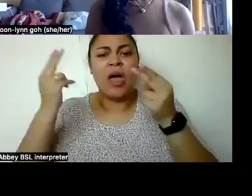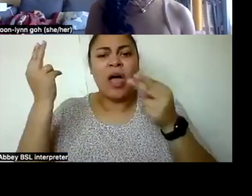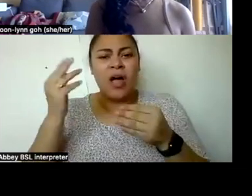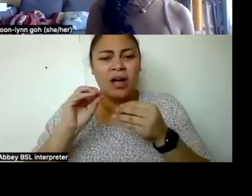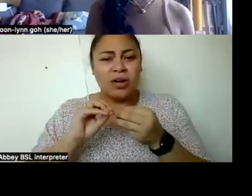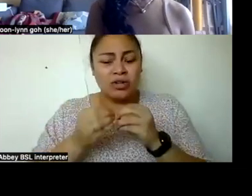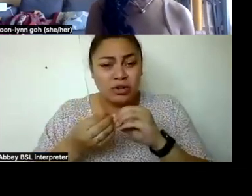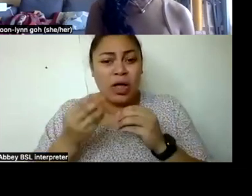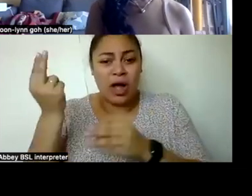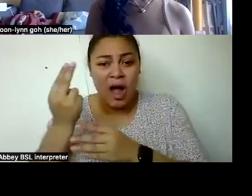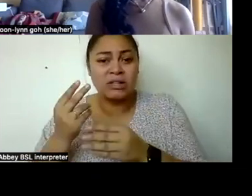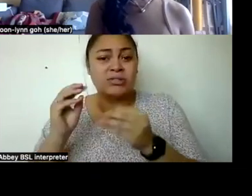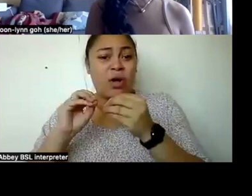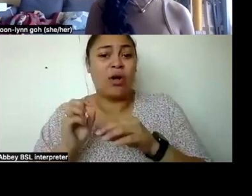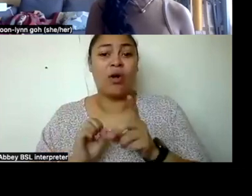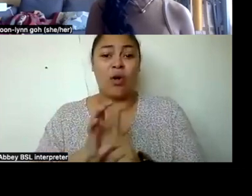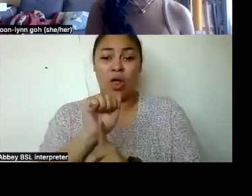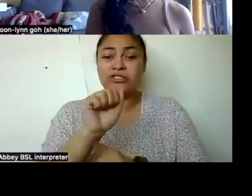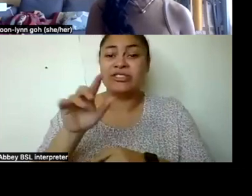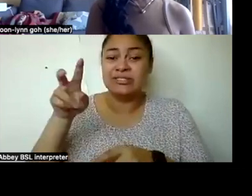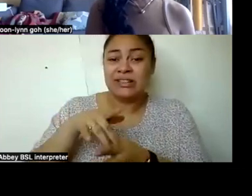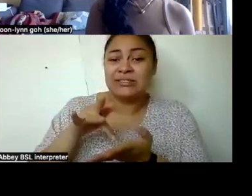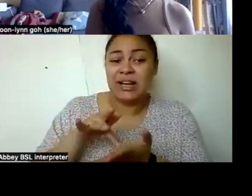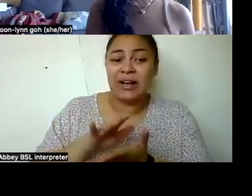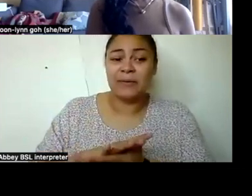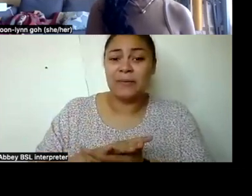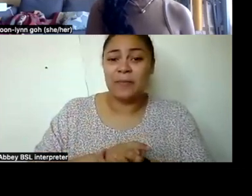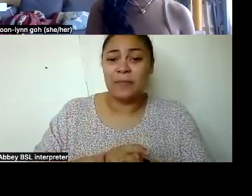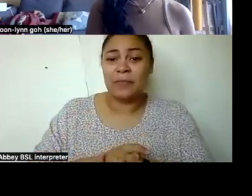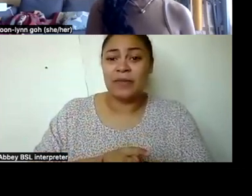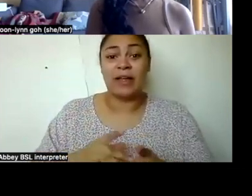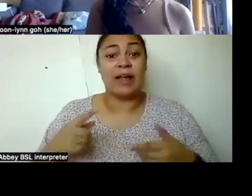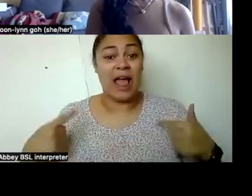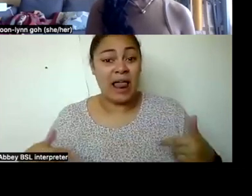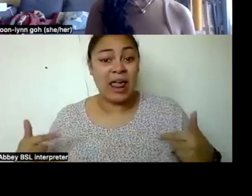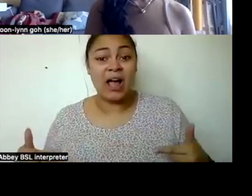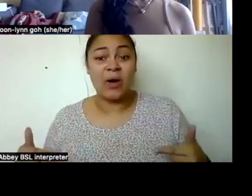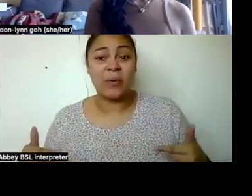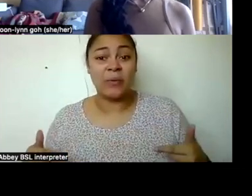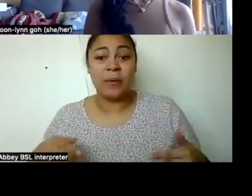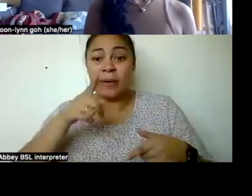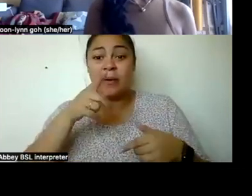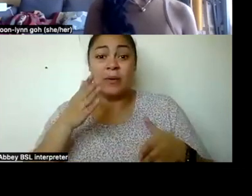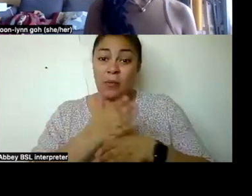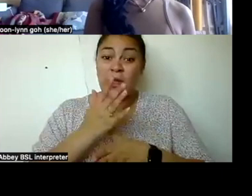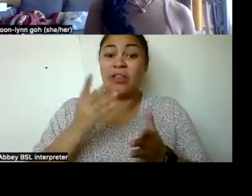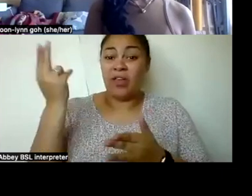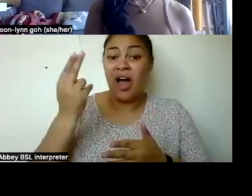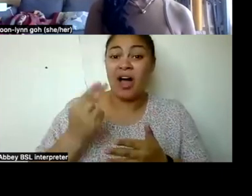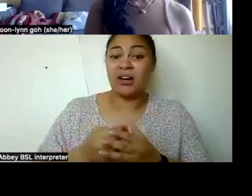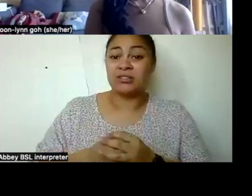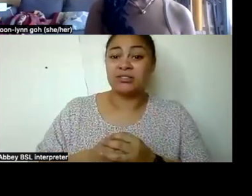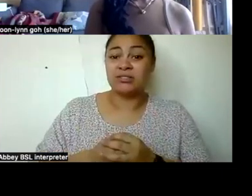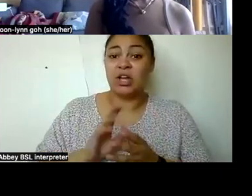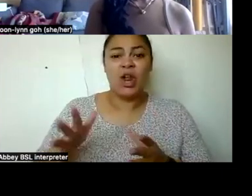So, you know, it's about making the sector thrive and allowing work in the arts to be not